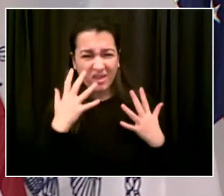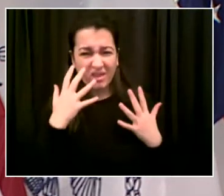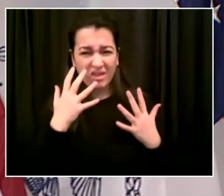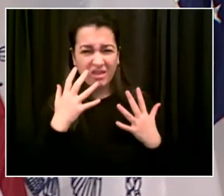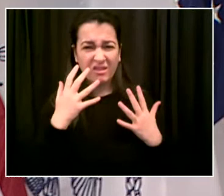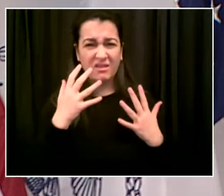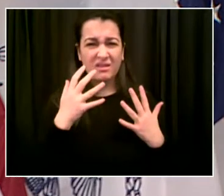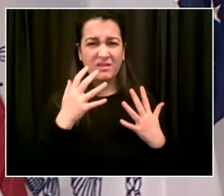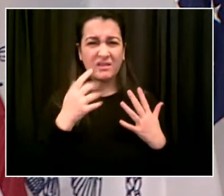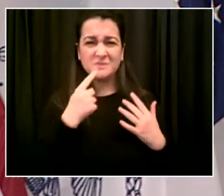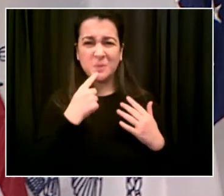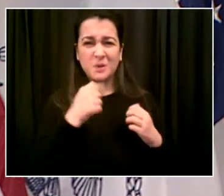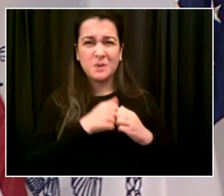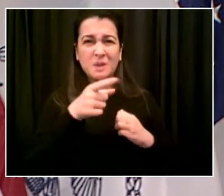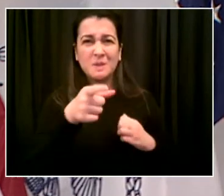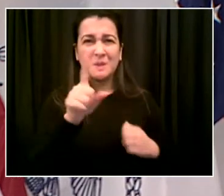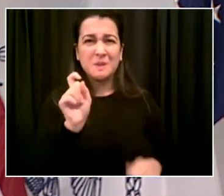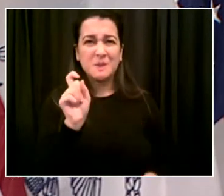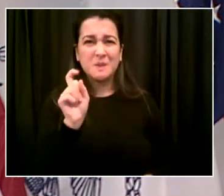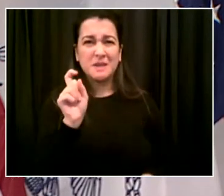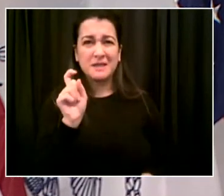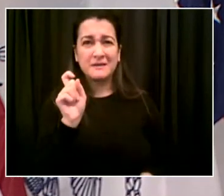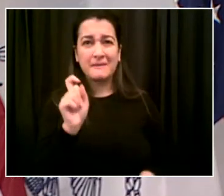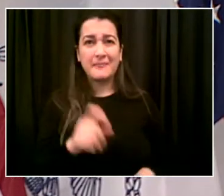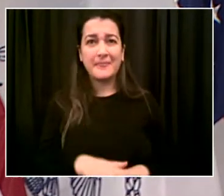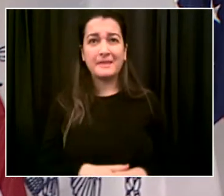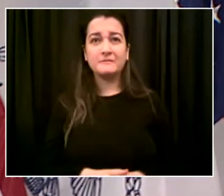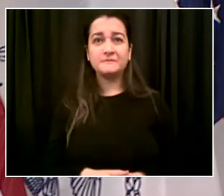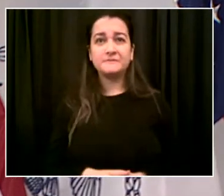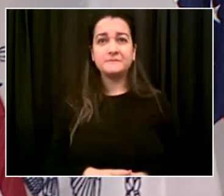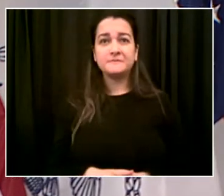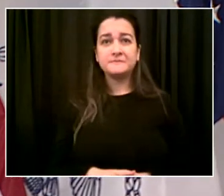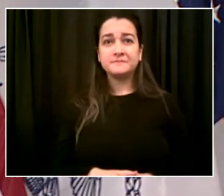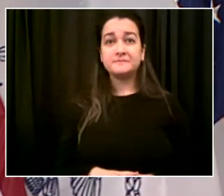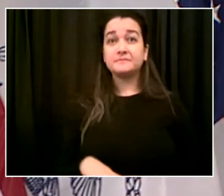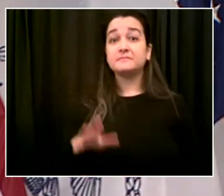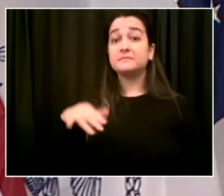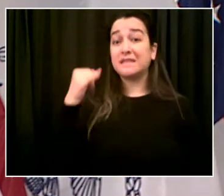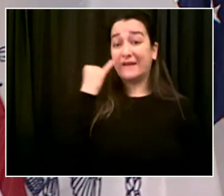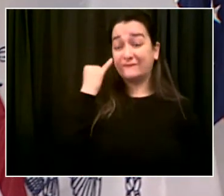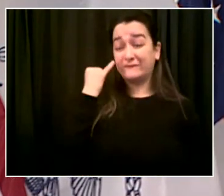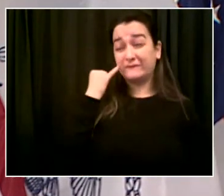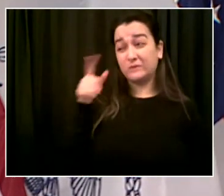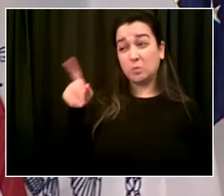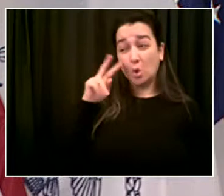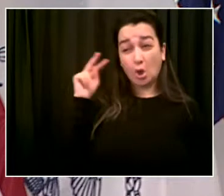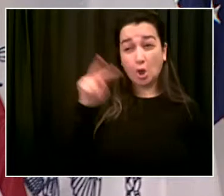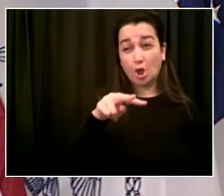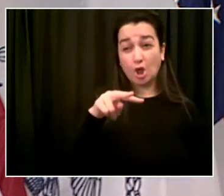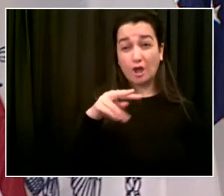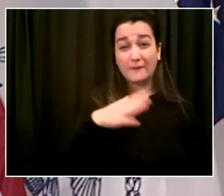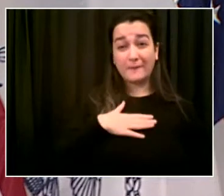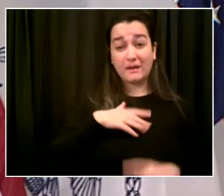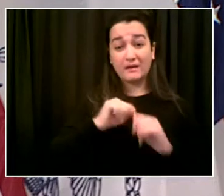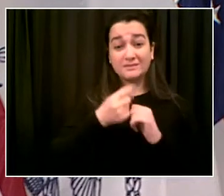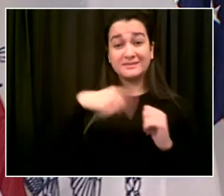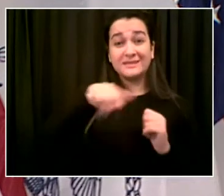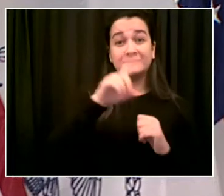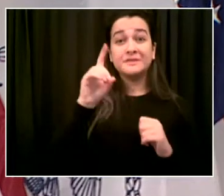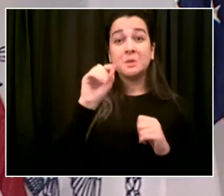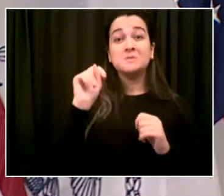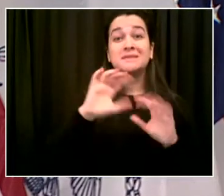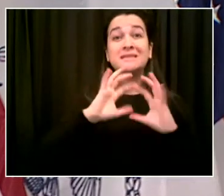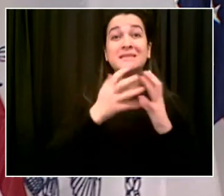look at commissioners and heads of agencies, consistently from day one, clear majority have been